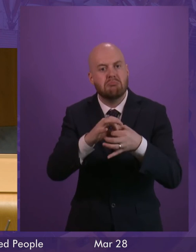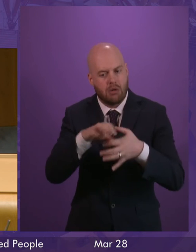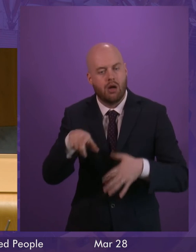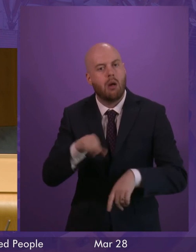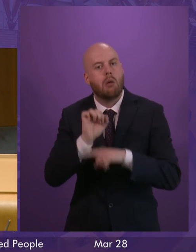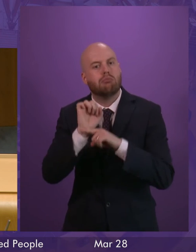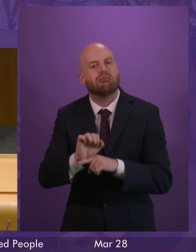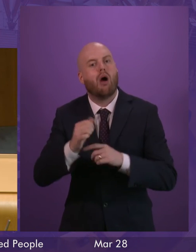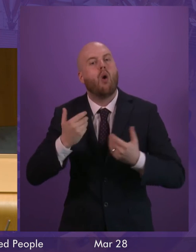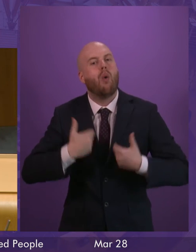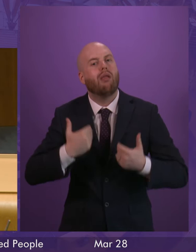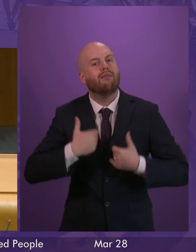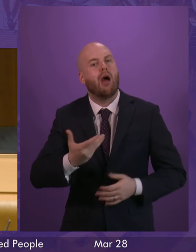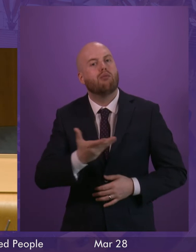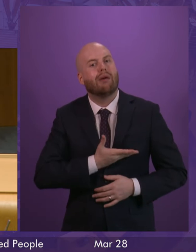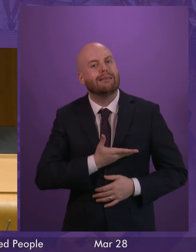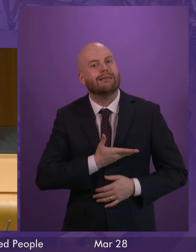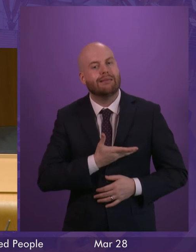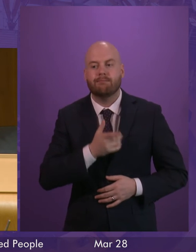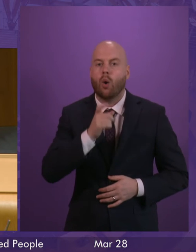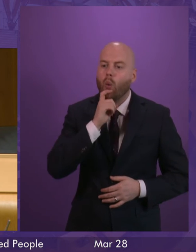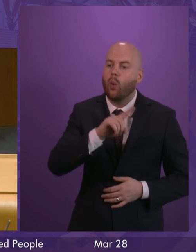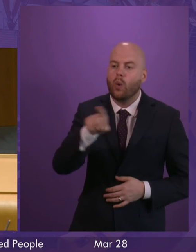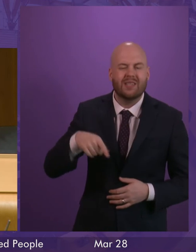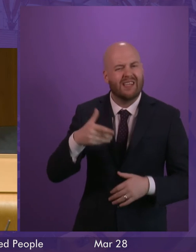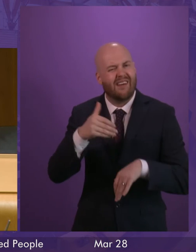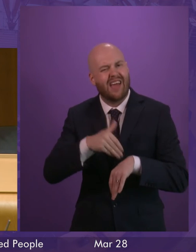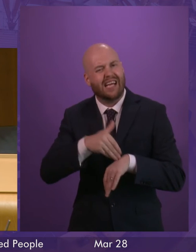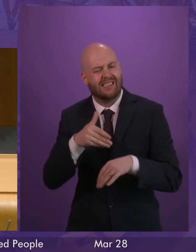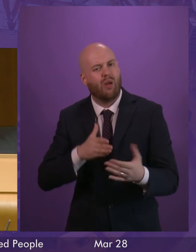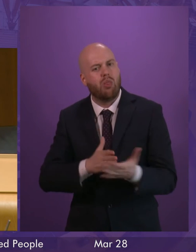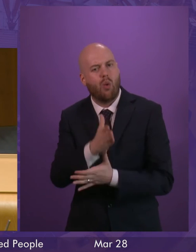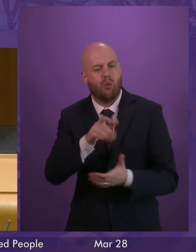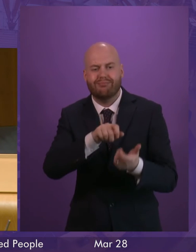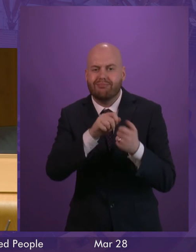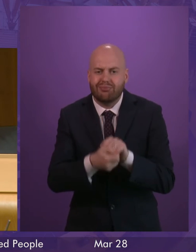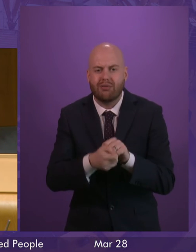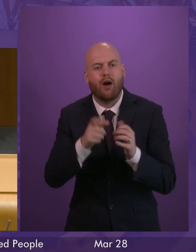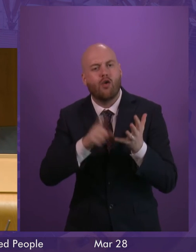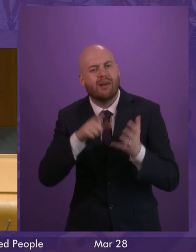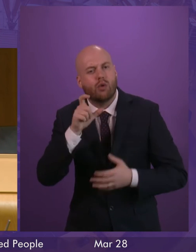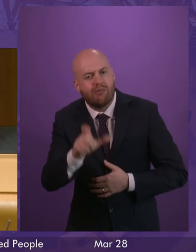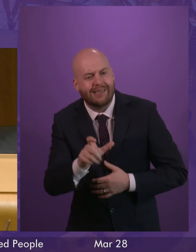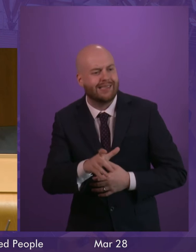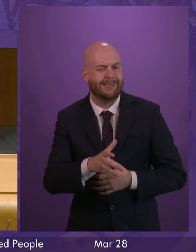impacts of universal credit for disabled people in Glasgow, something that's happening now. Local work to reduce the disability employment gap and boost